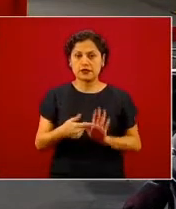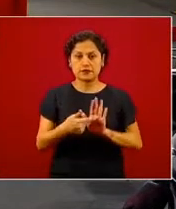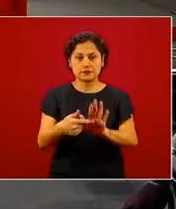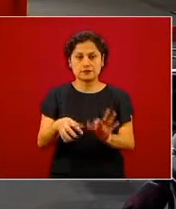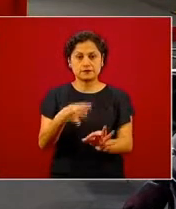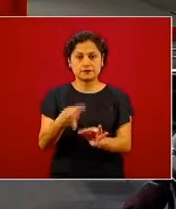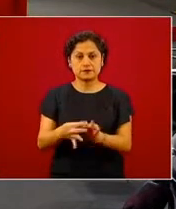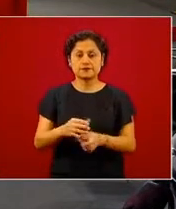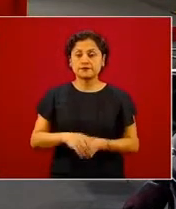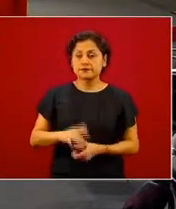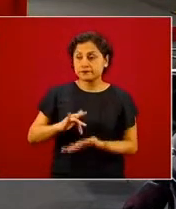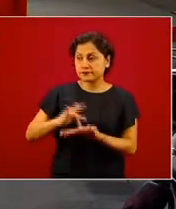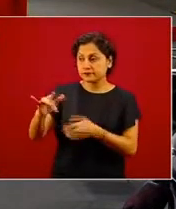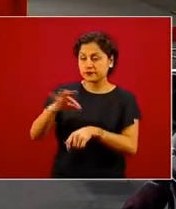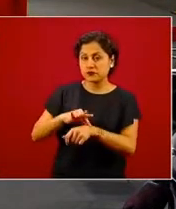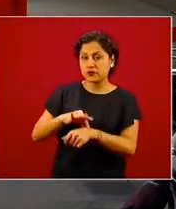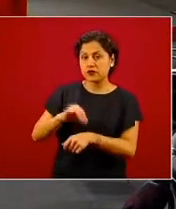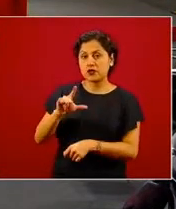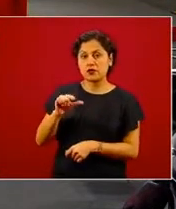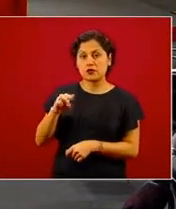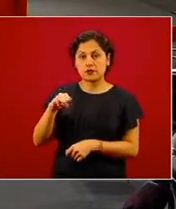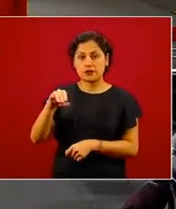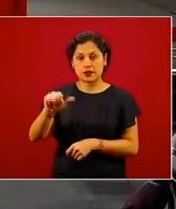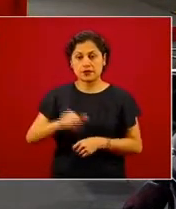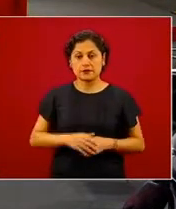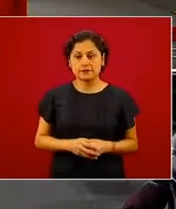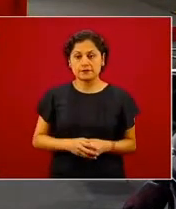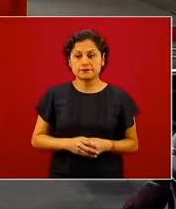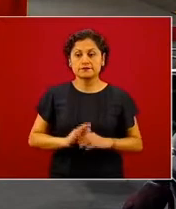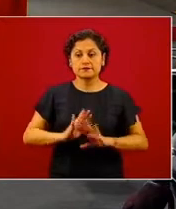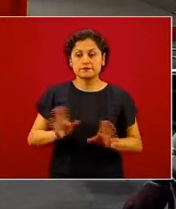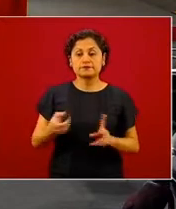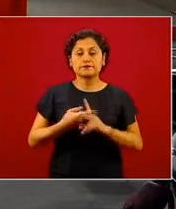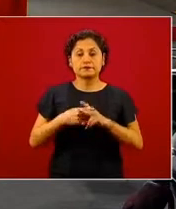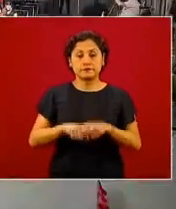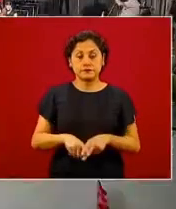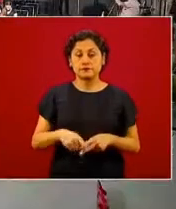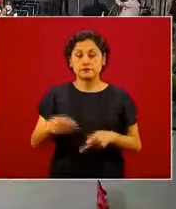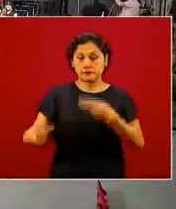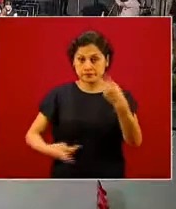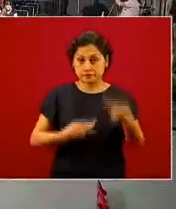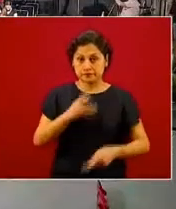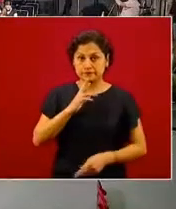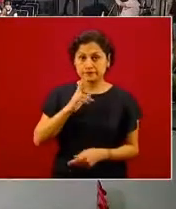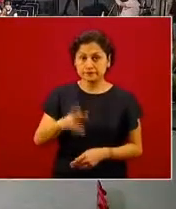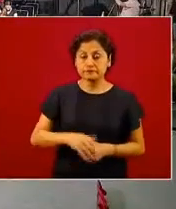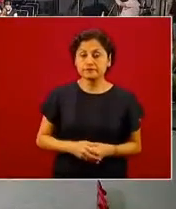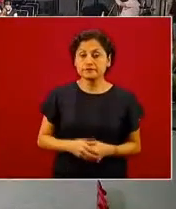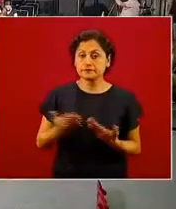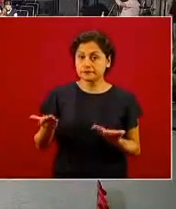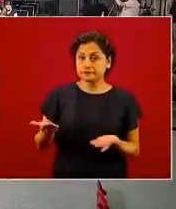Thank you, Dr. Alomia. Now we're going to open it up to questions.